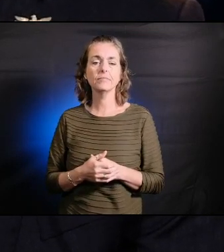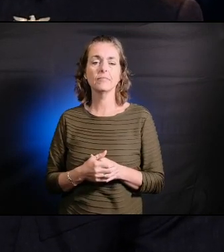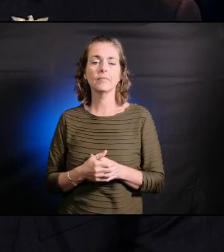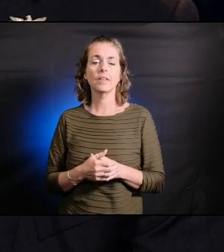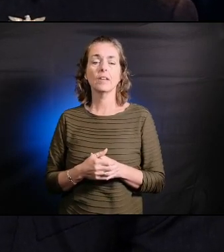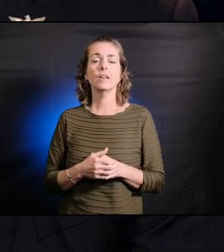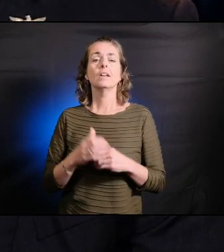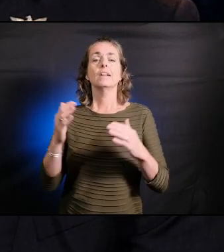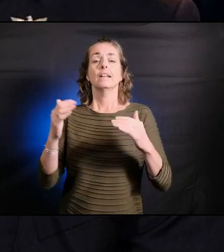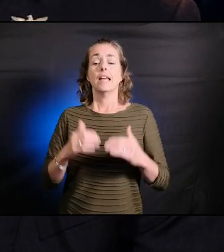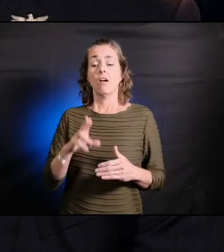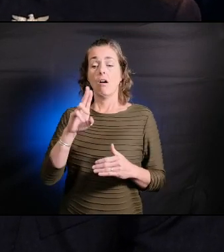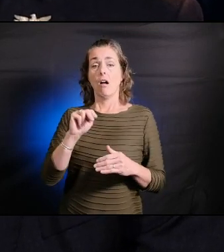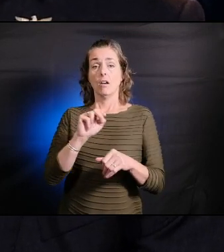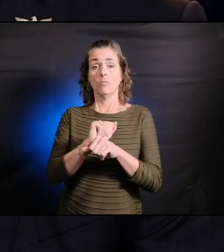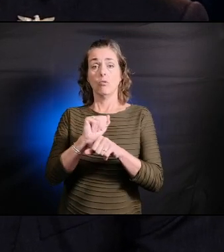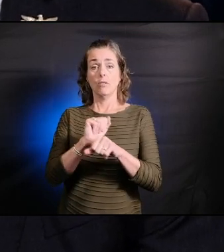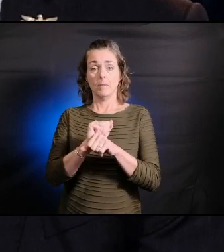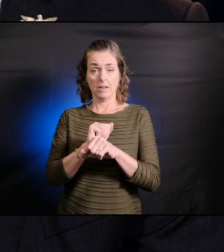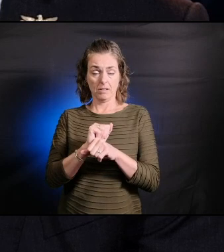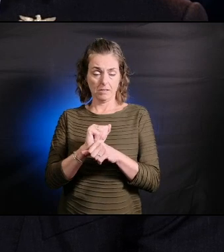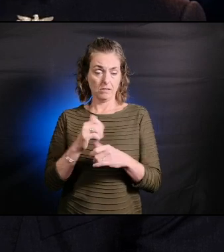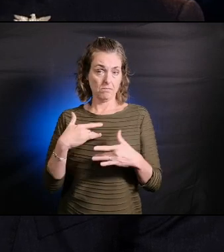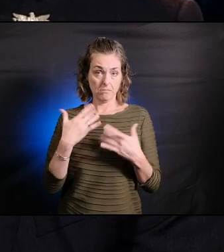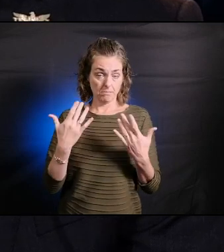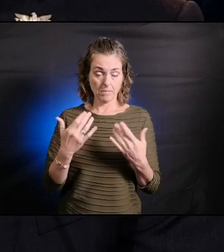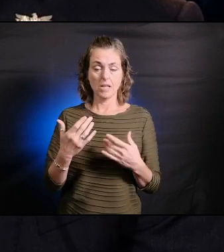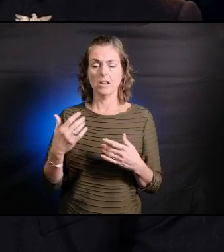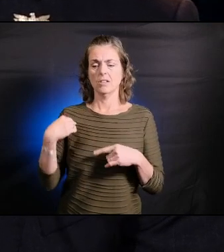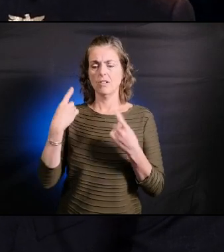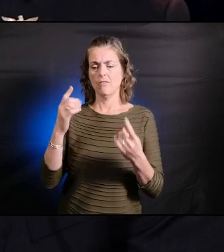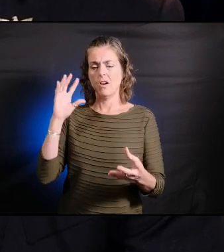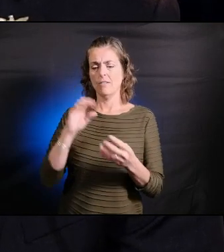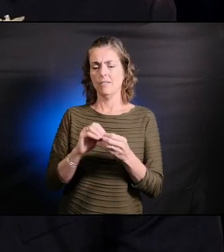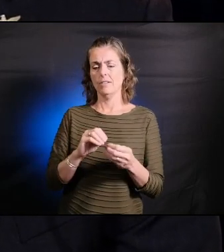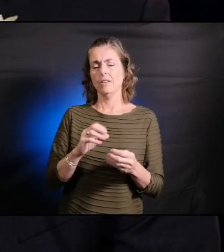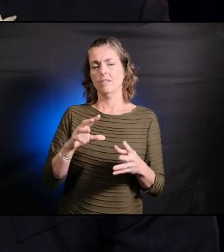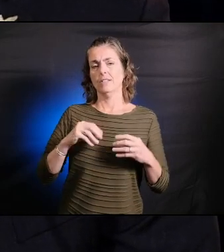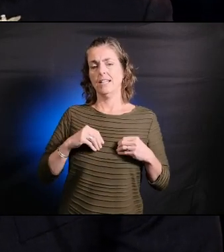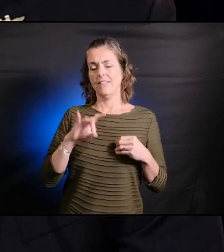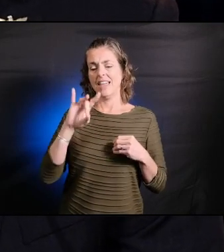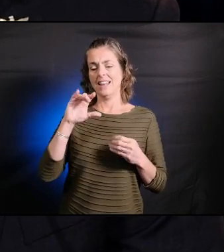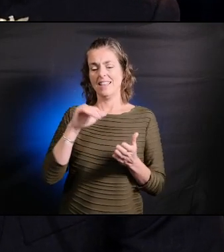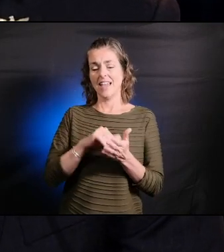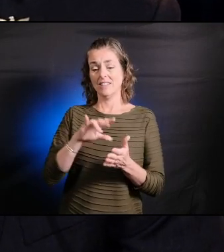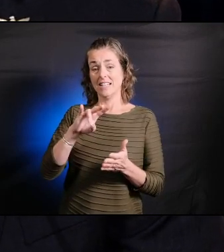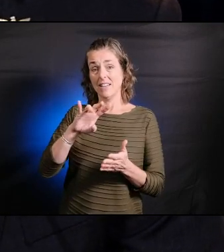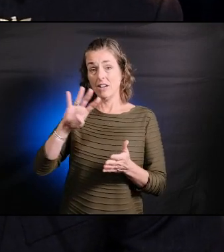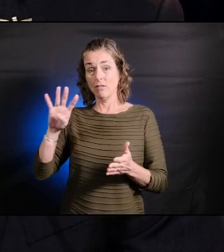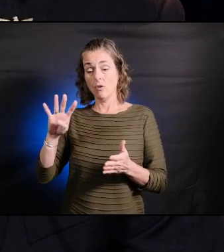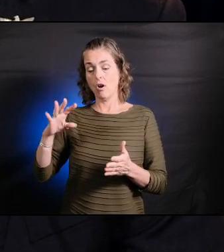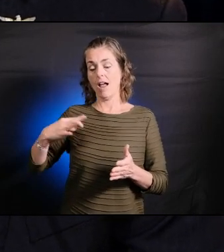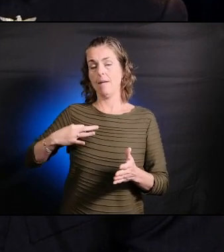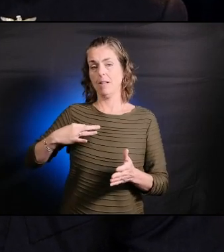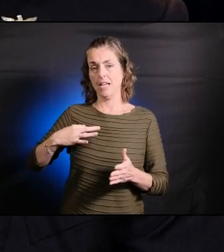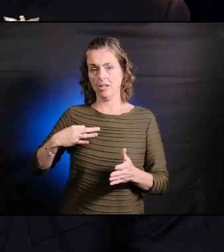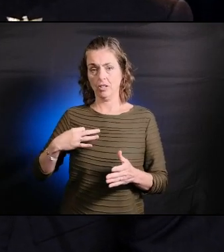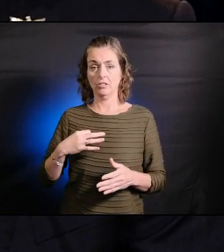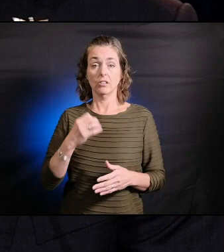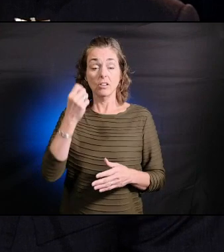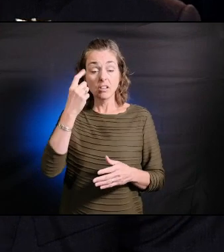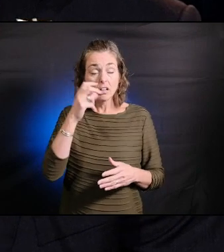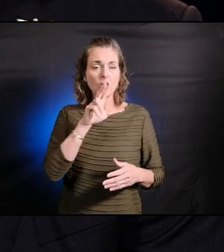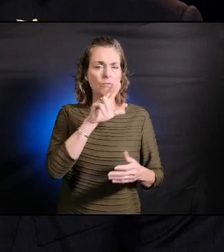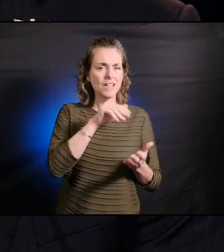our unemployment status, at this point we have now received 8,074 unemployment applications,